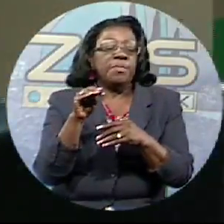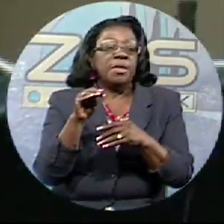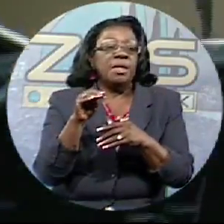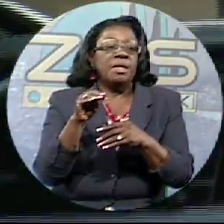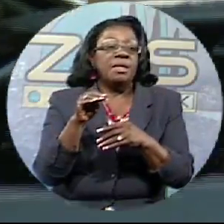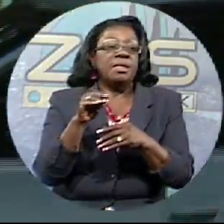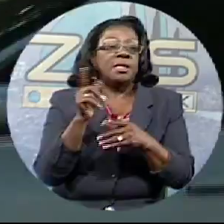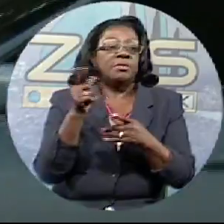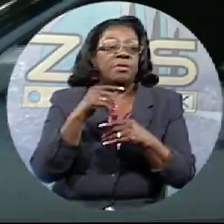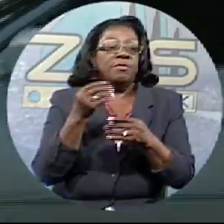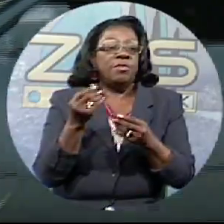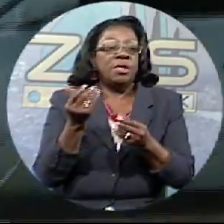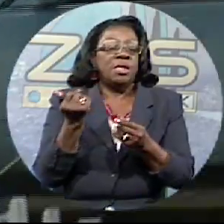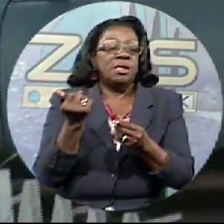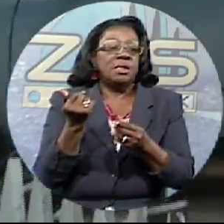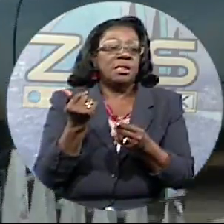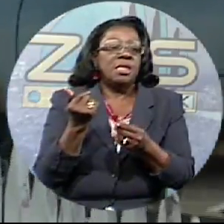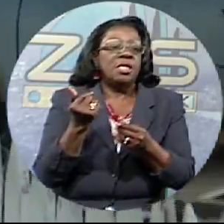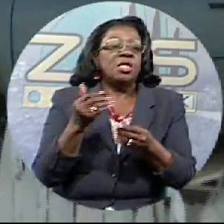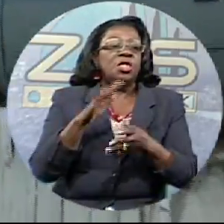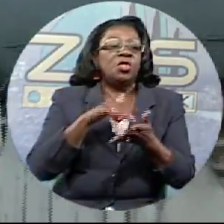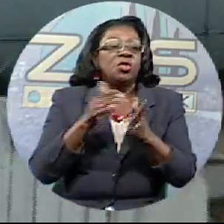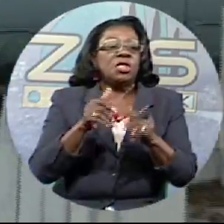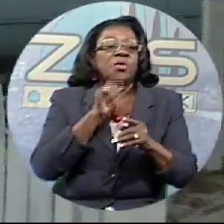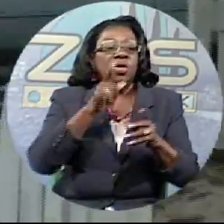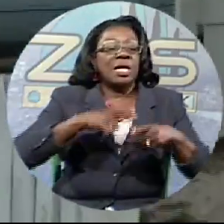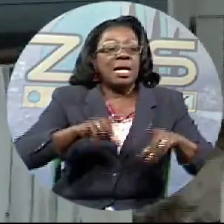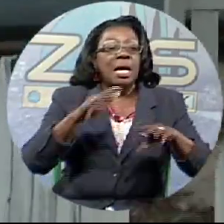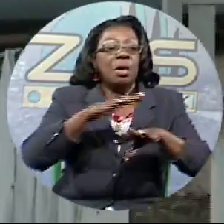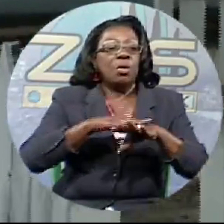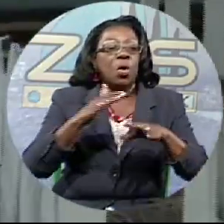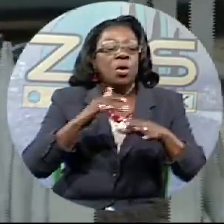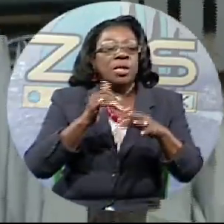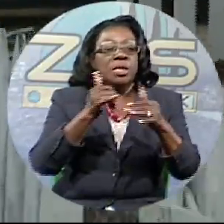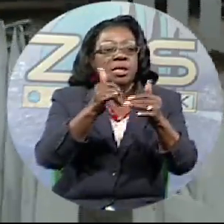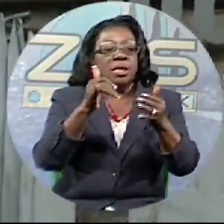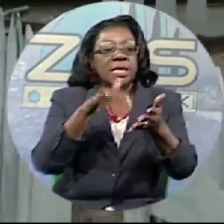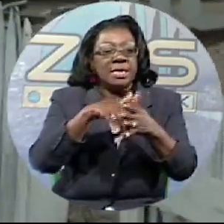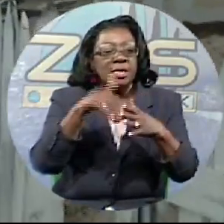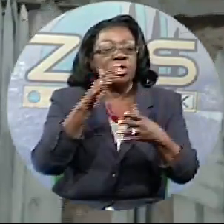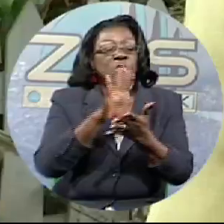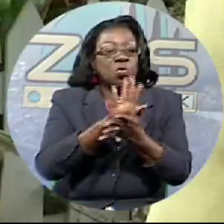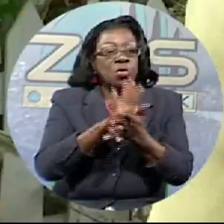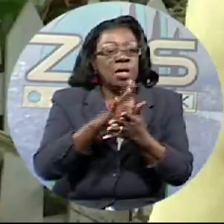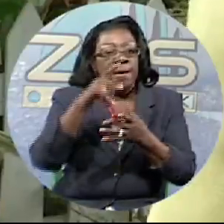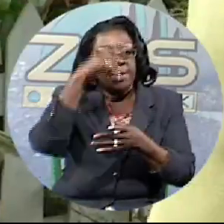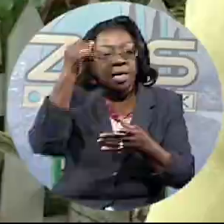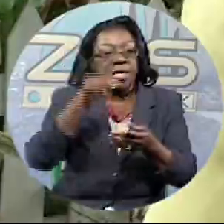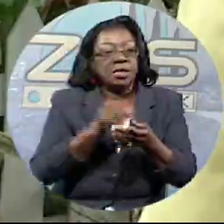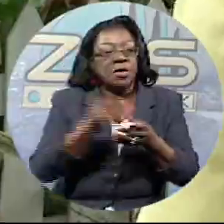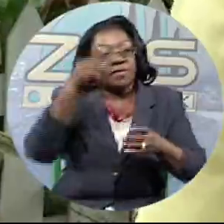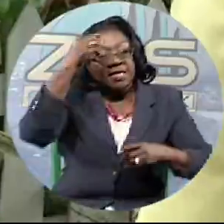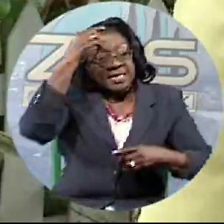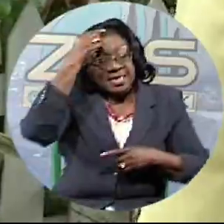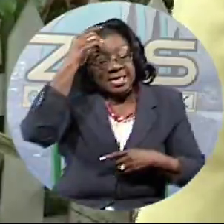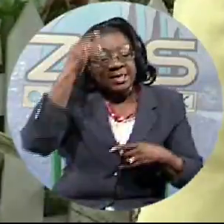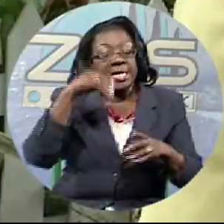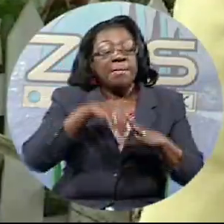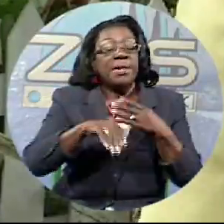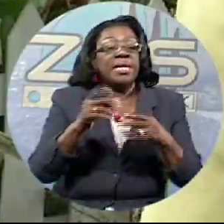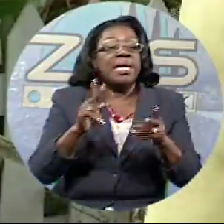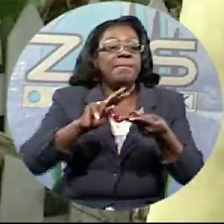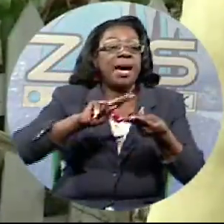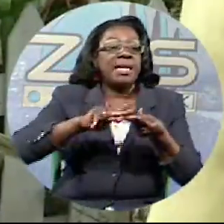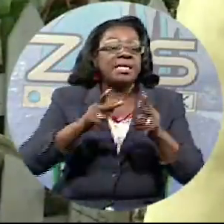on campus, including the gym, as the entire school was closed for fumigation. We are happy to say that in partnership with our